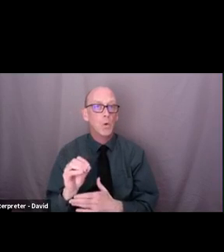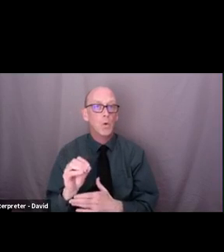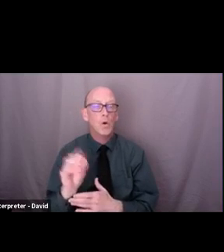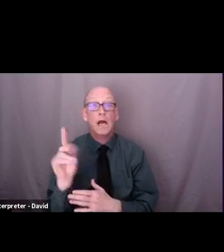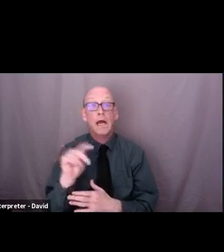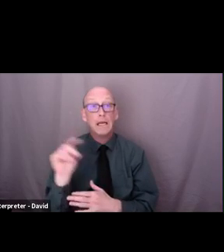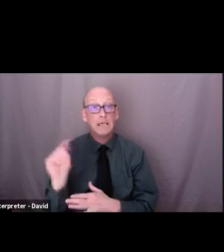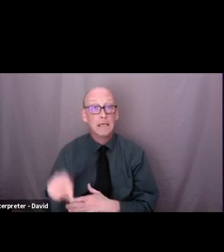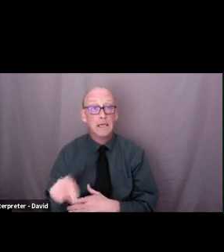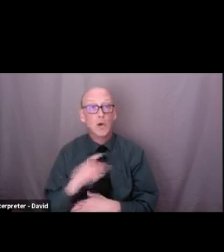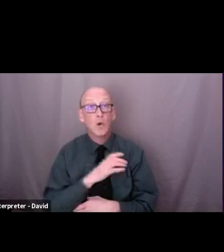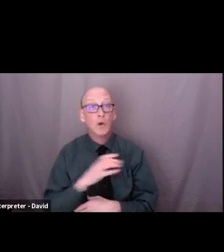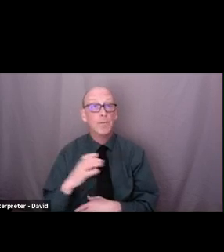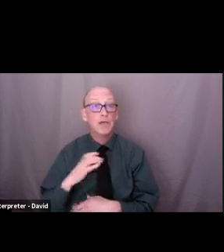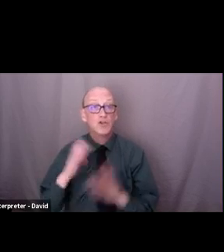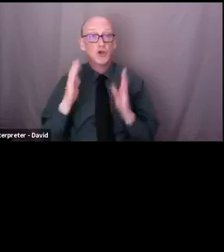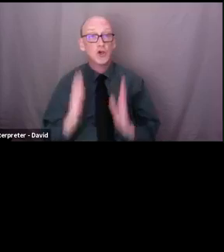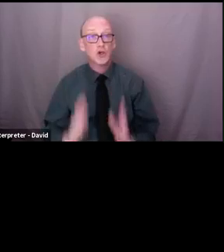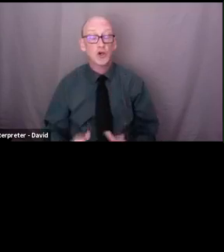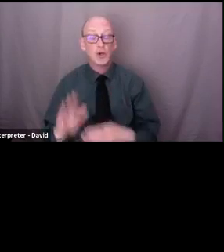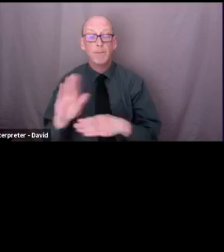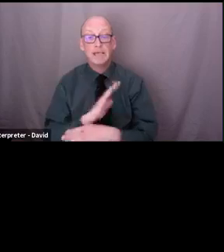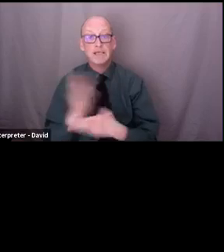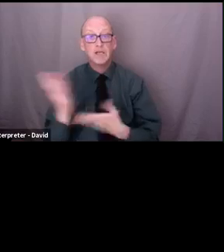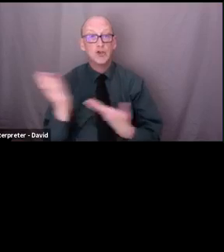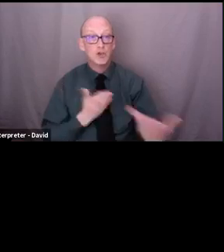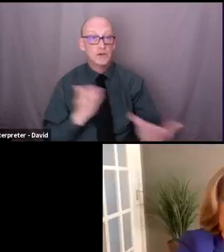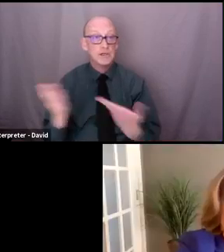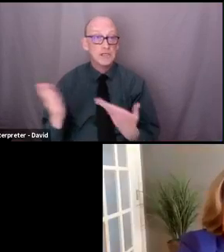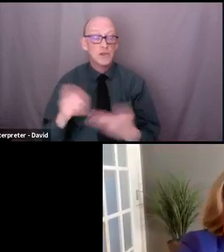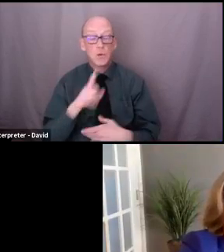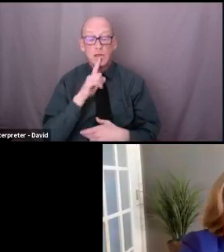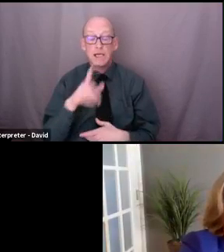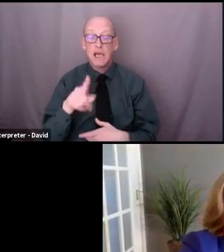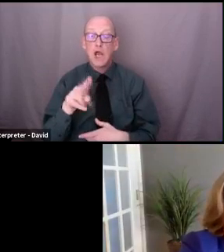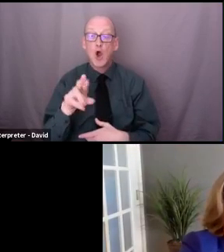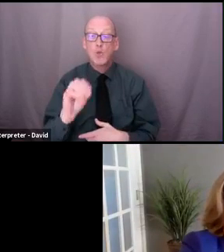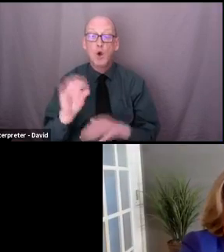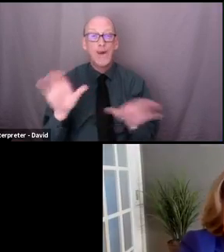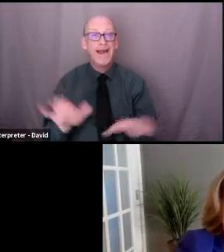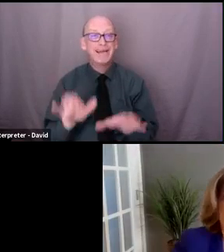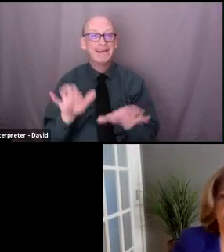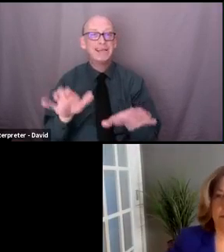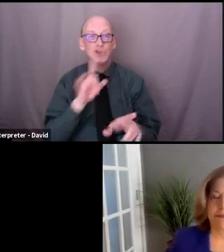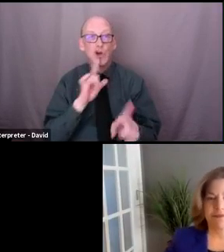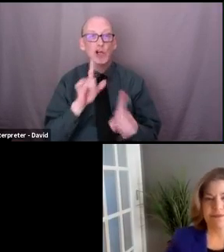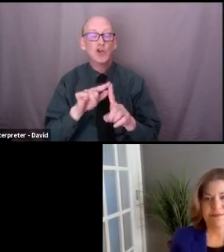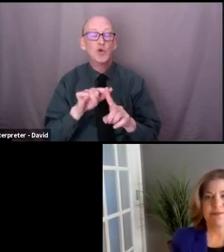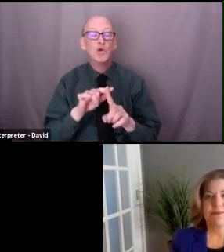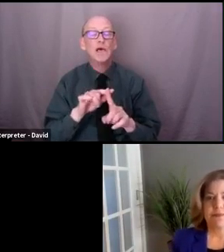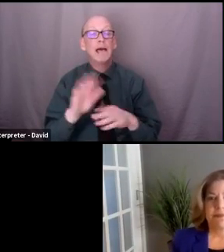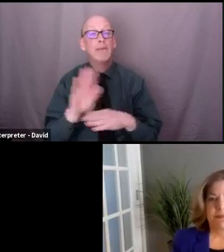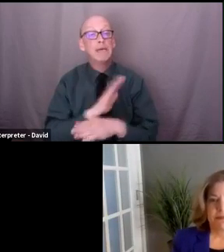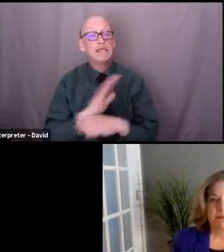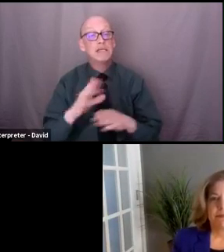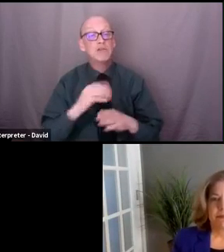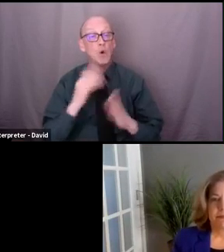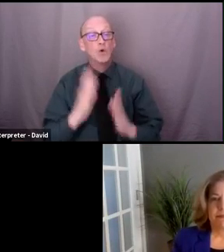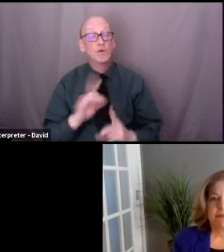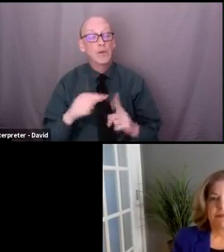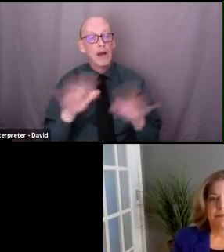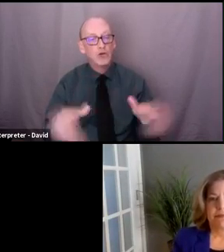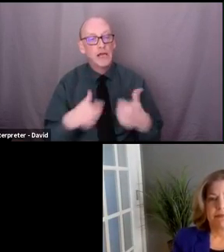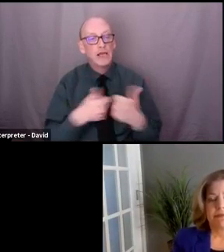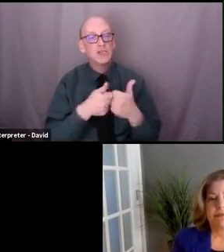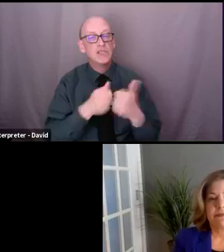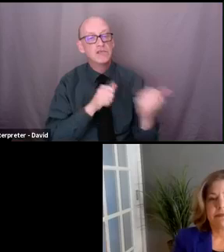Toledo's Commissioner of Business Services has also been very proactive in talking to business owners about the challenges and obstacles that they've been